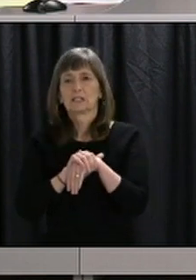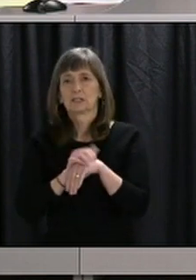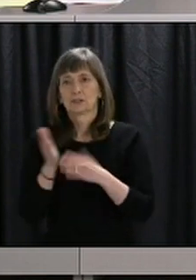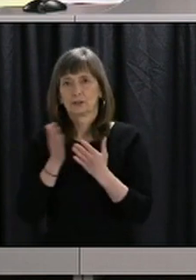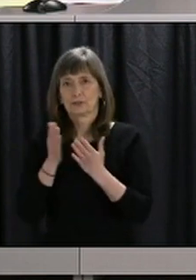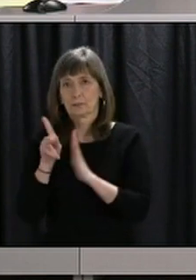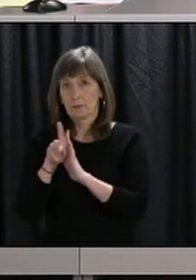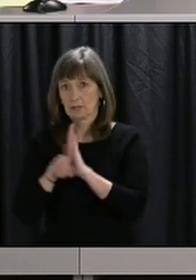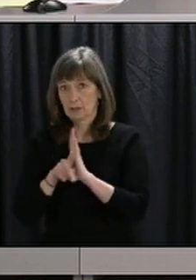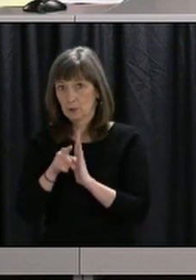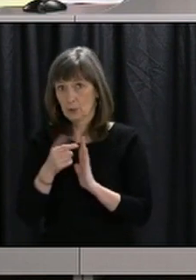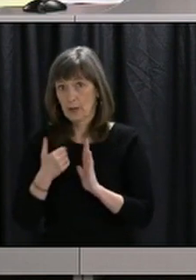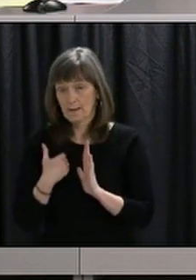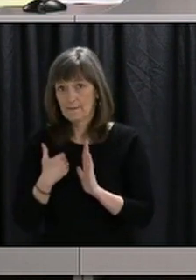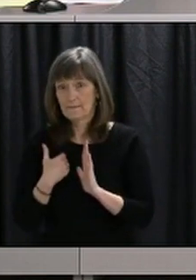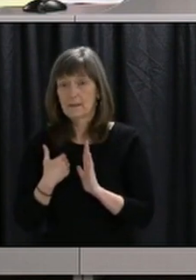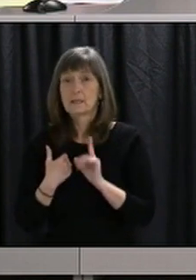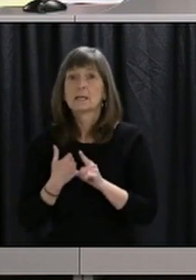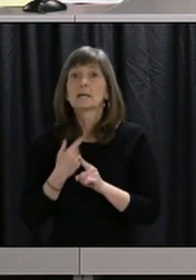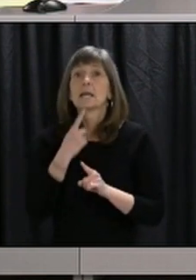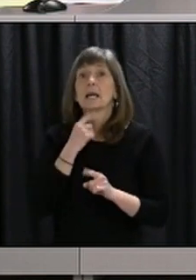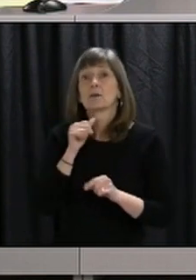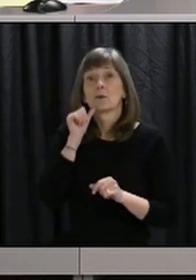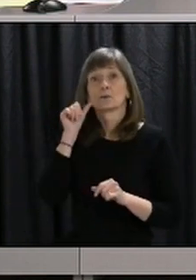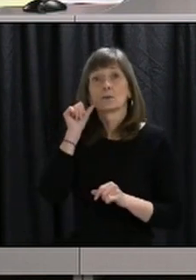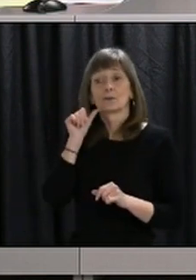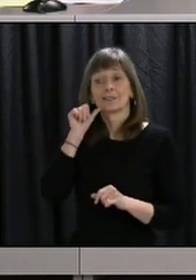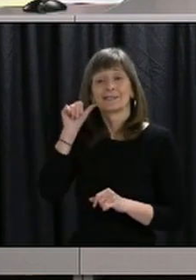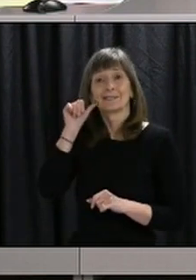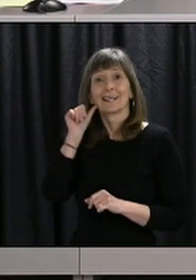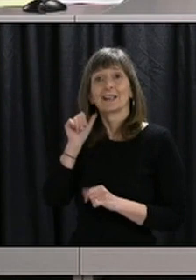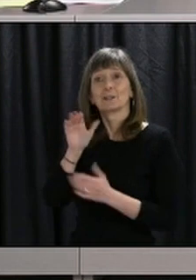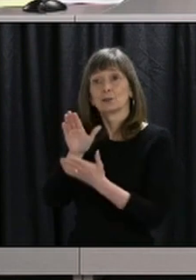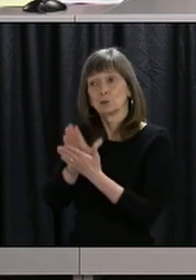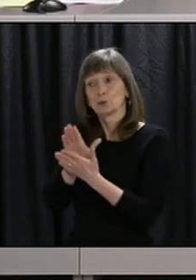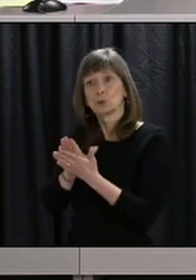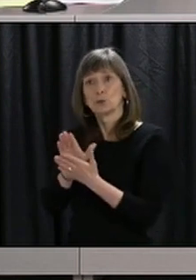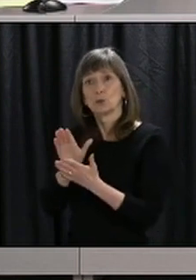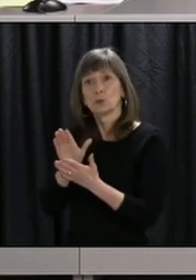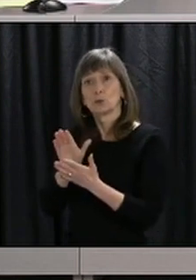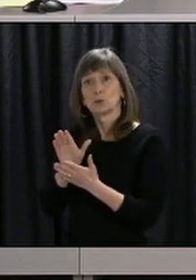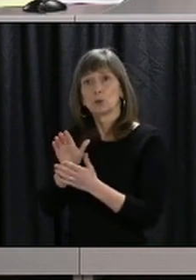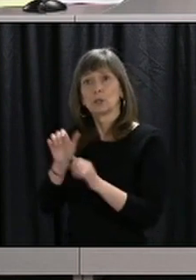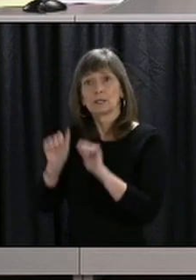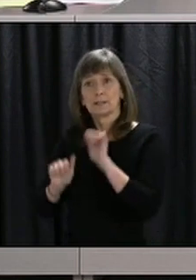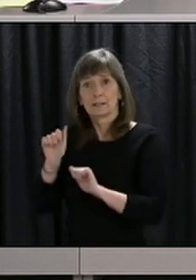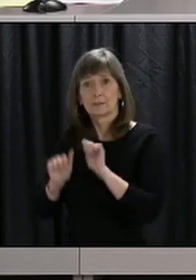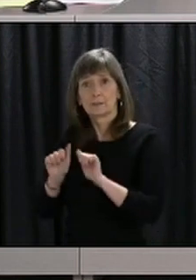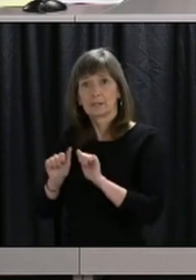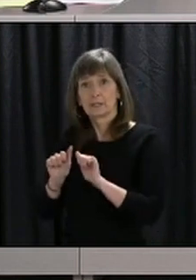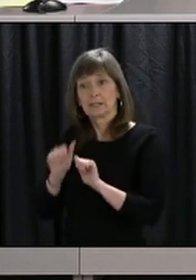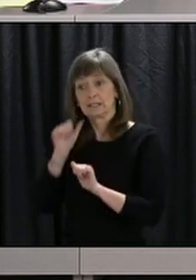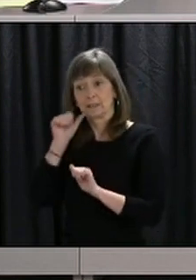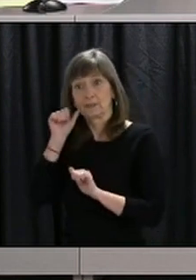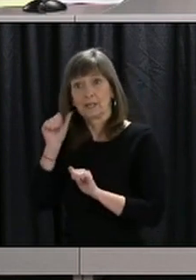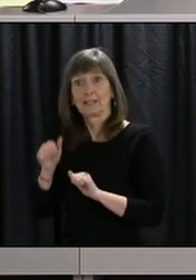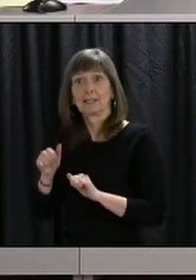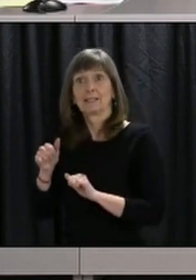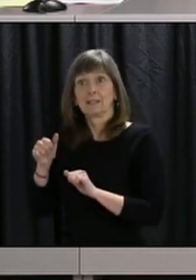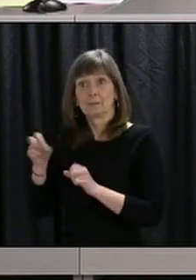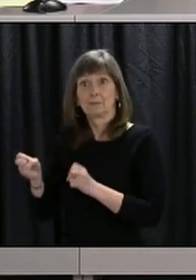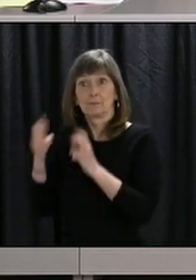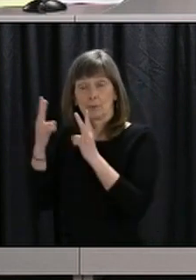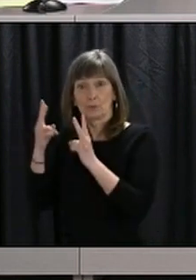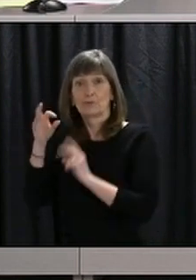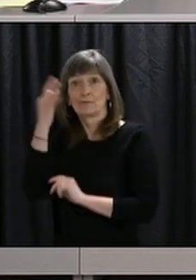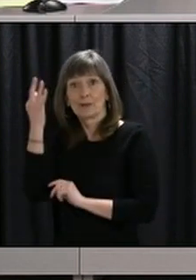up on its website a self-assessment tool in French yesterday. Published that same tool in English about a month ago. Why was there such a